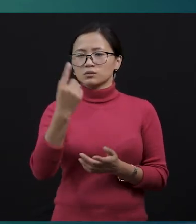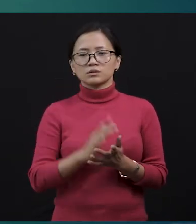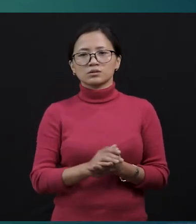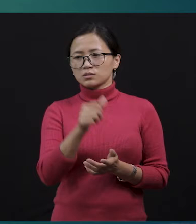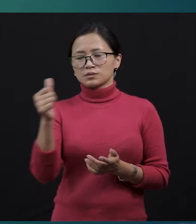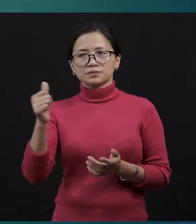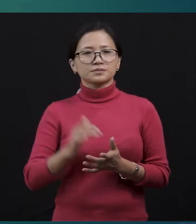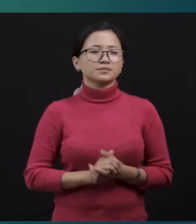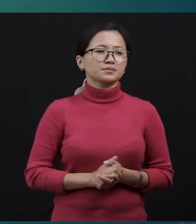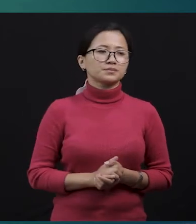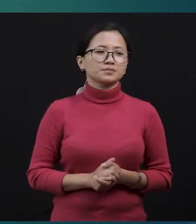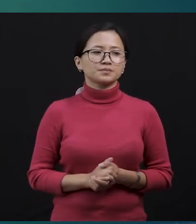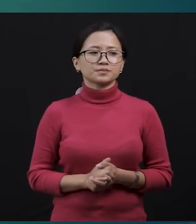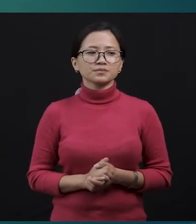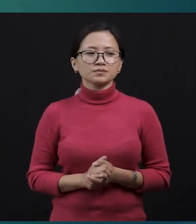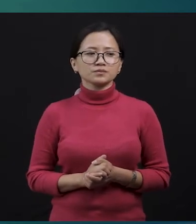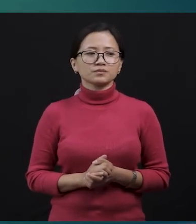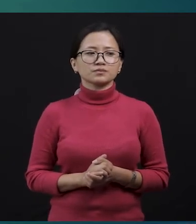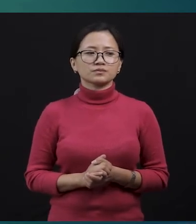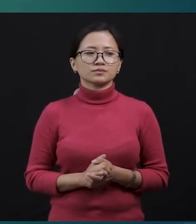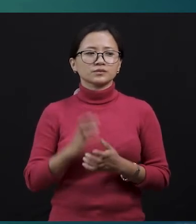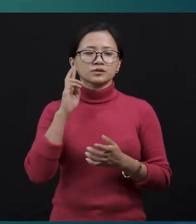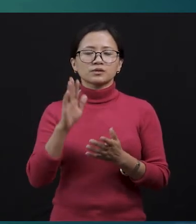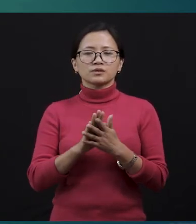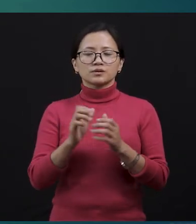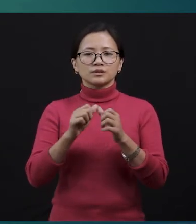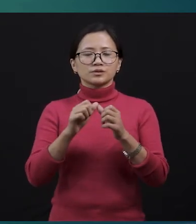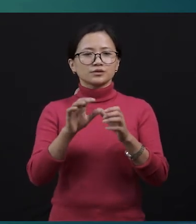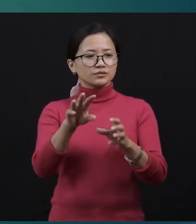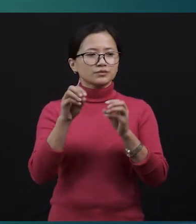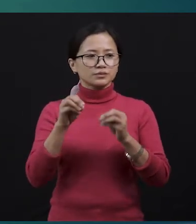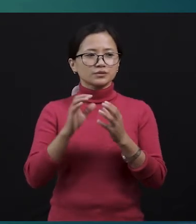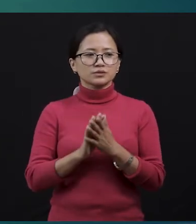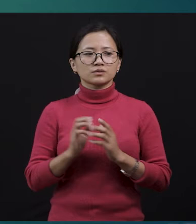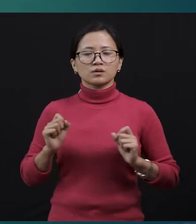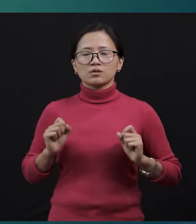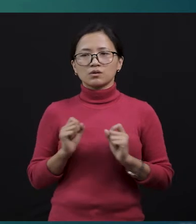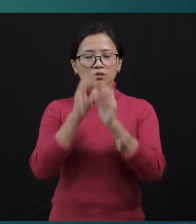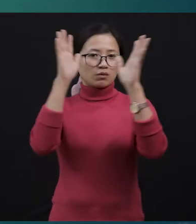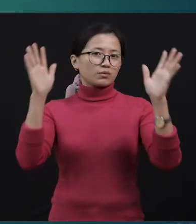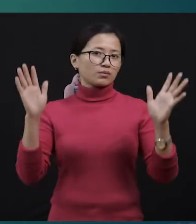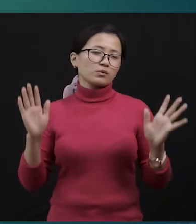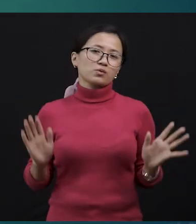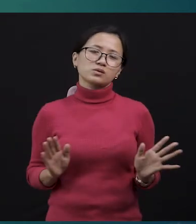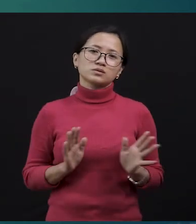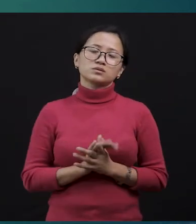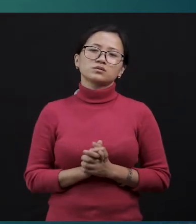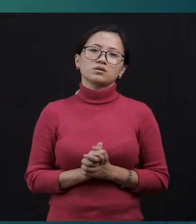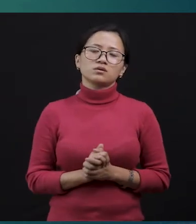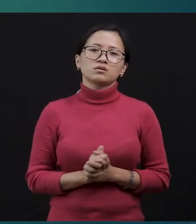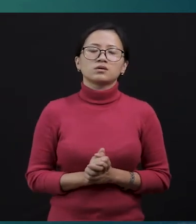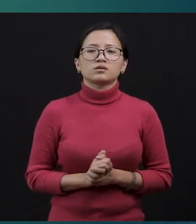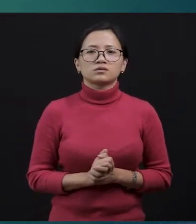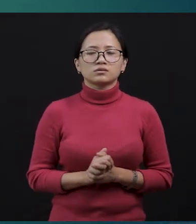another, right? And so her achievement is awe-inspiring. Awe means wonder. It's a surprise, isn't it? The achievement that she had,